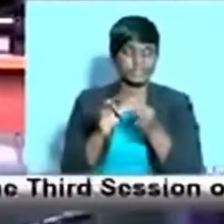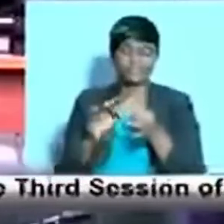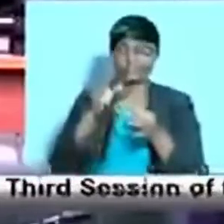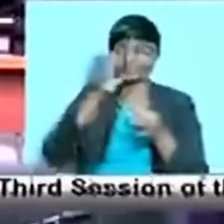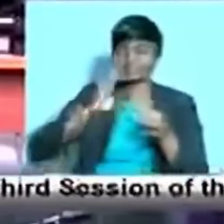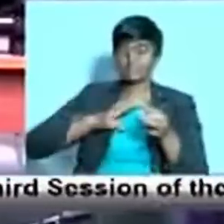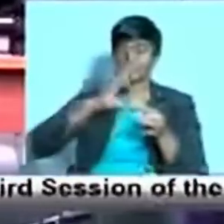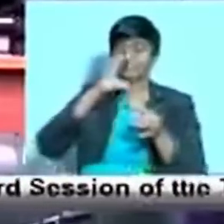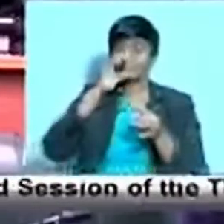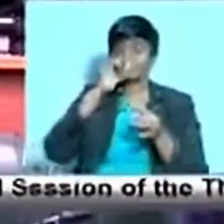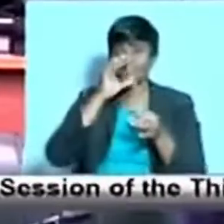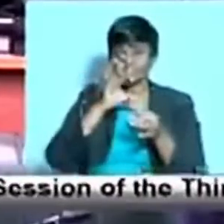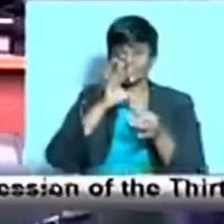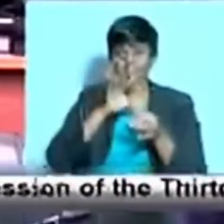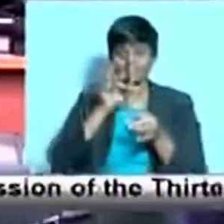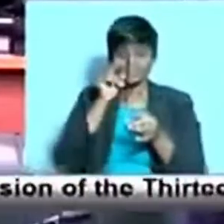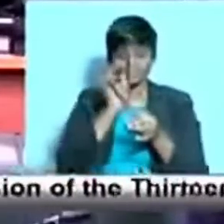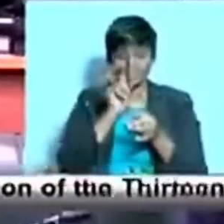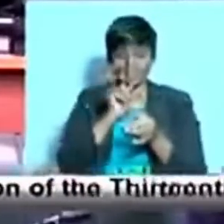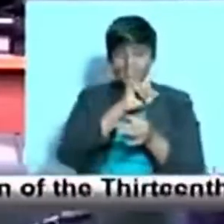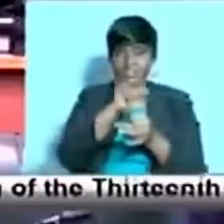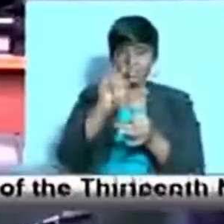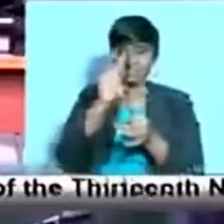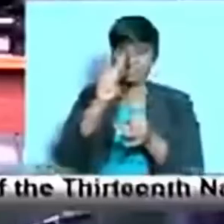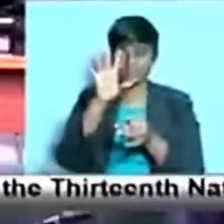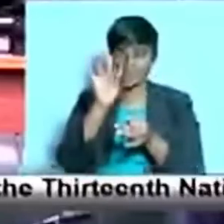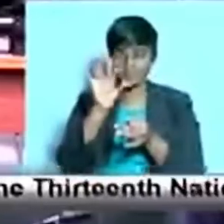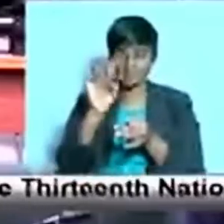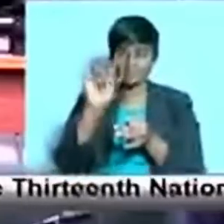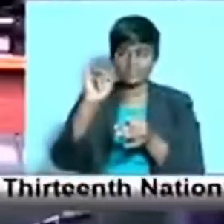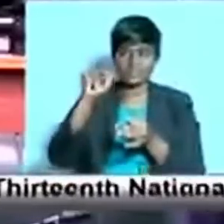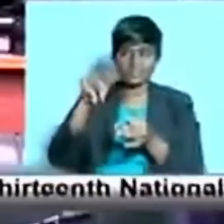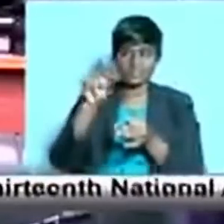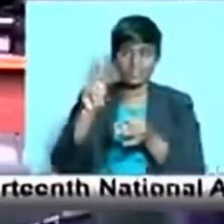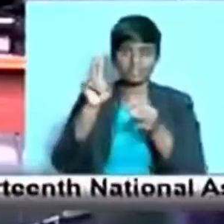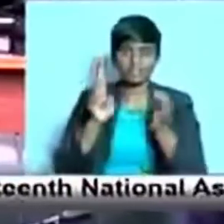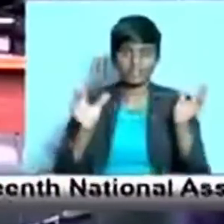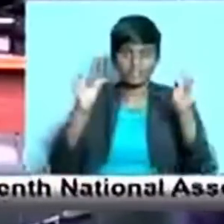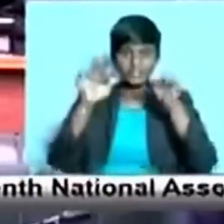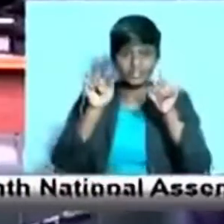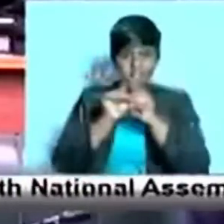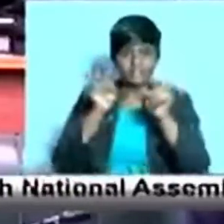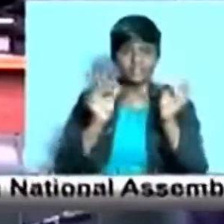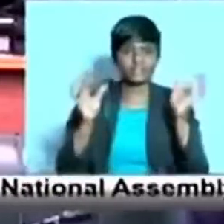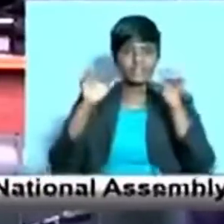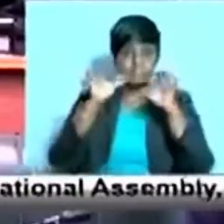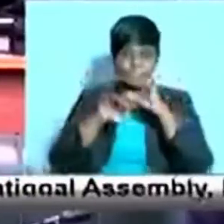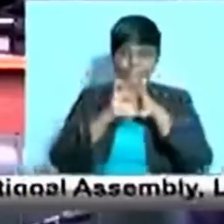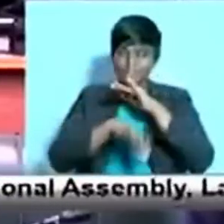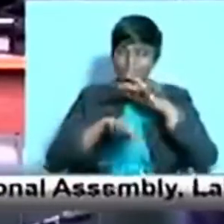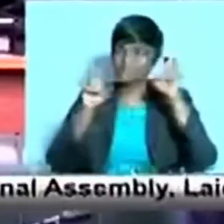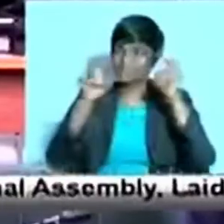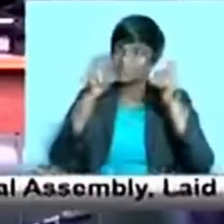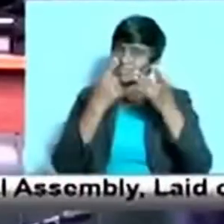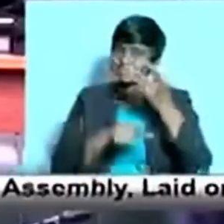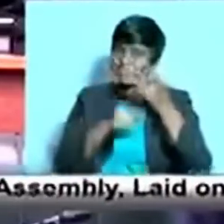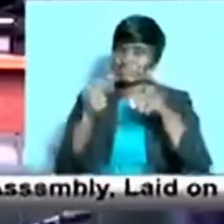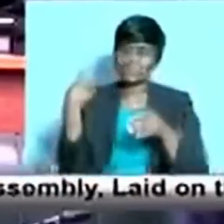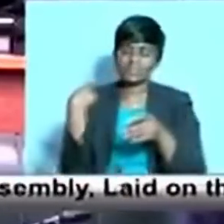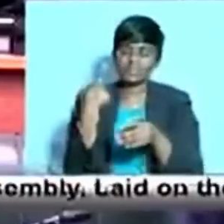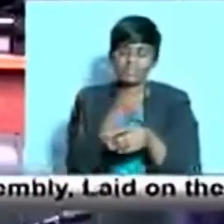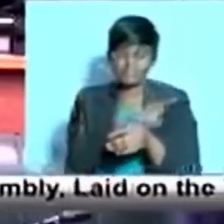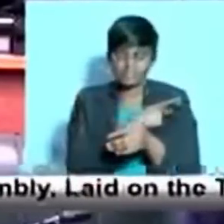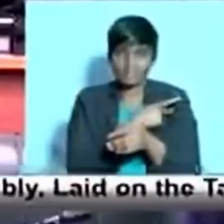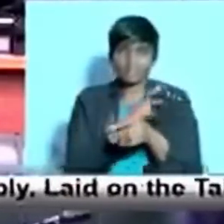Madam Speaker, the 148th IPU Assembly was convened under the theme